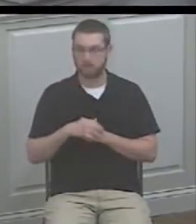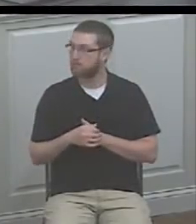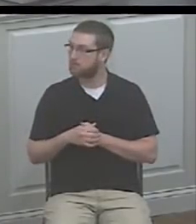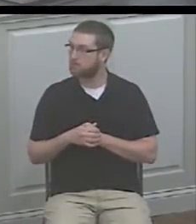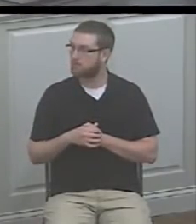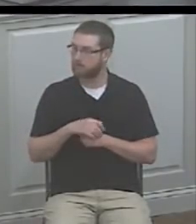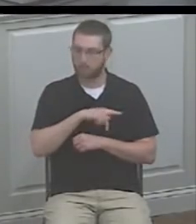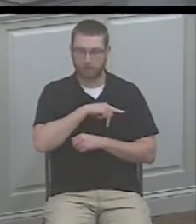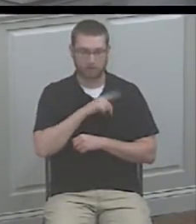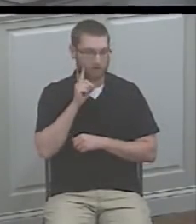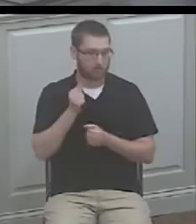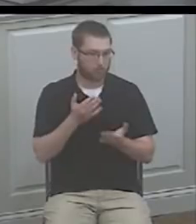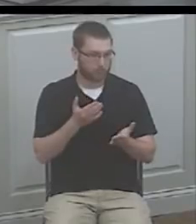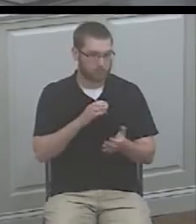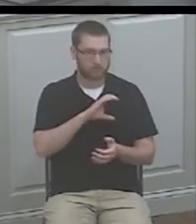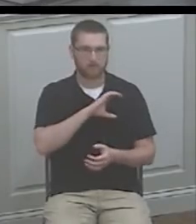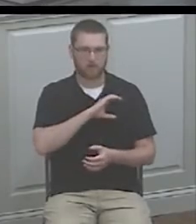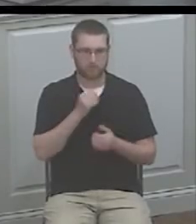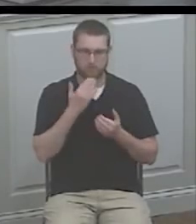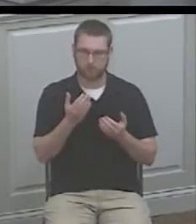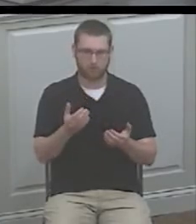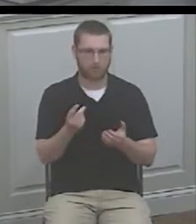Do you hear a motion? Move for approval of Resolution